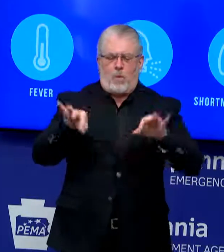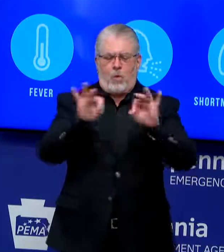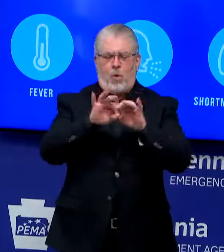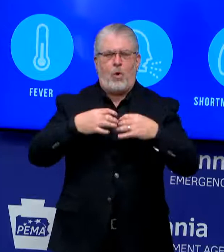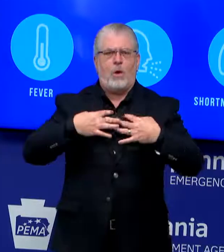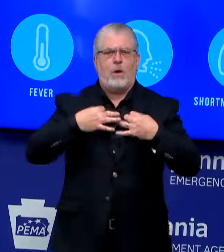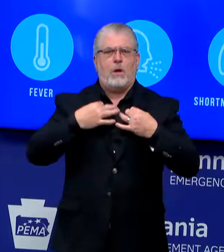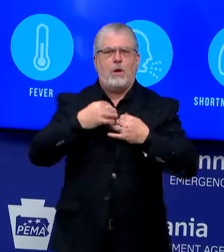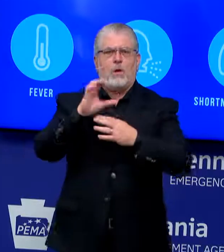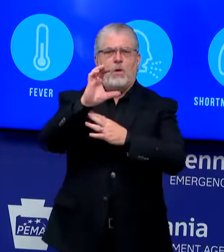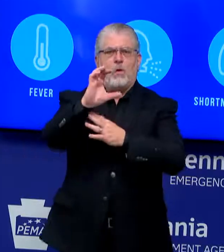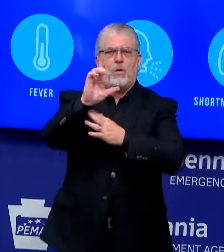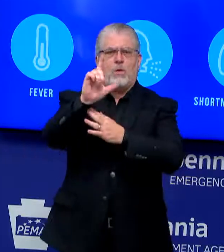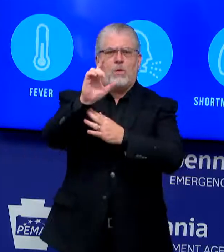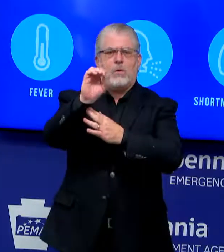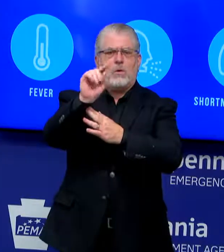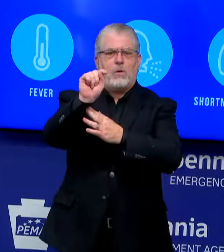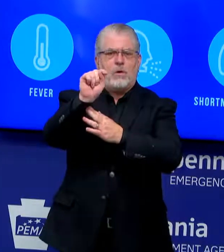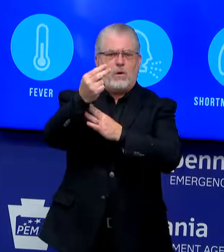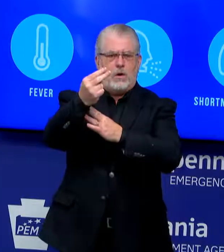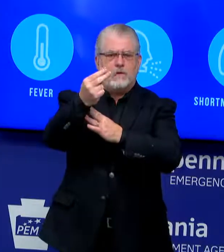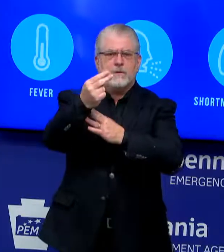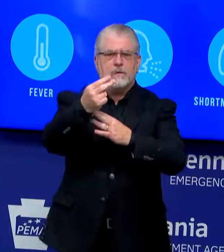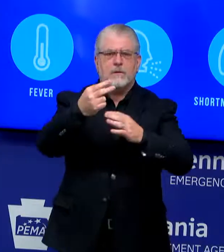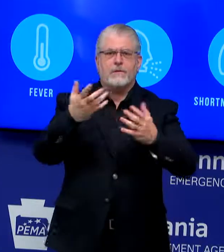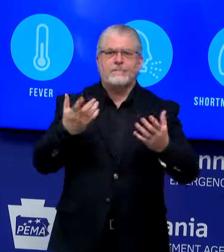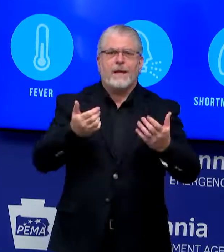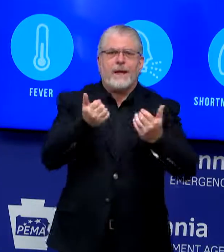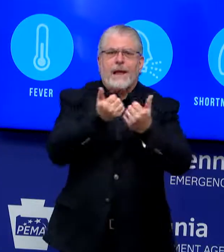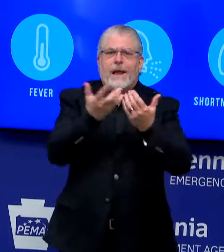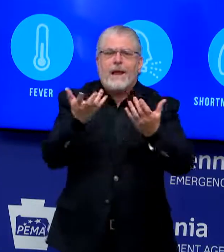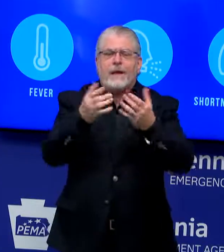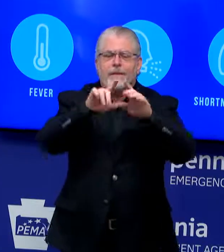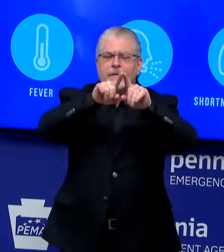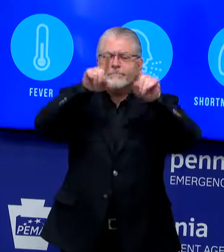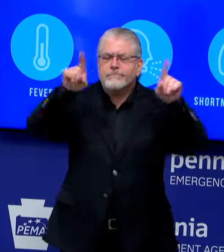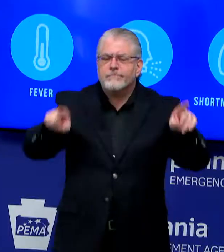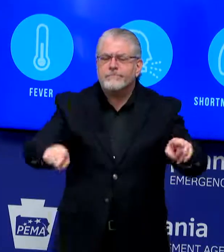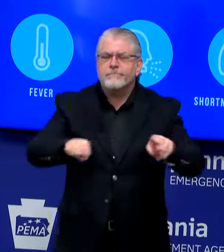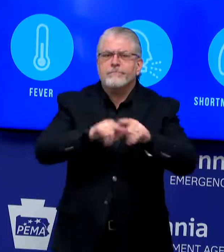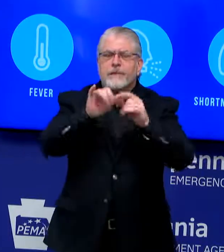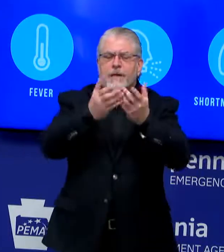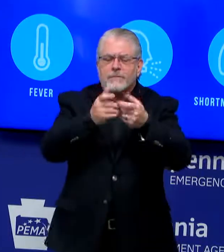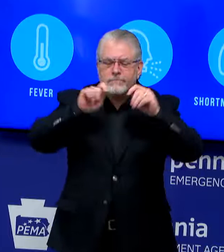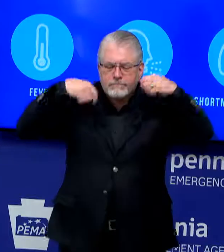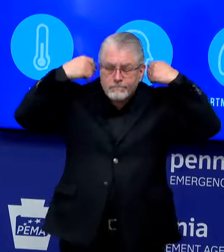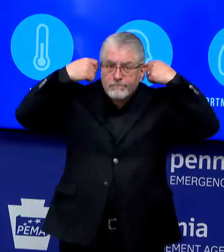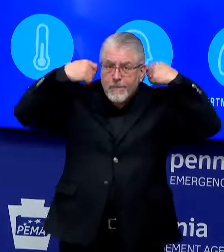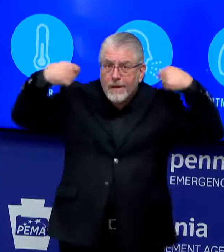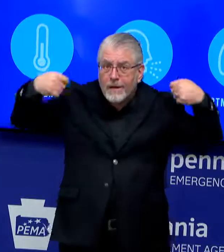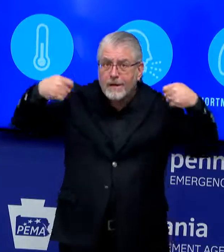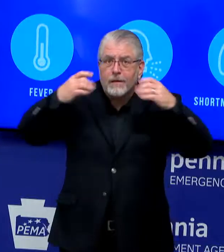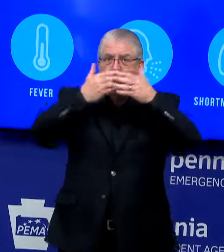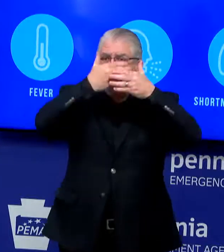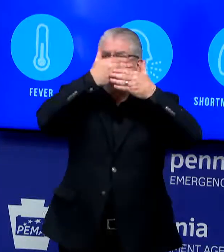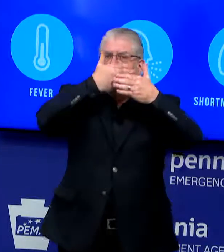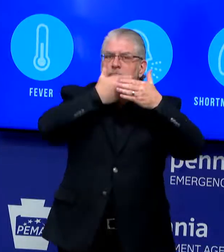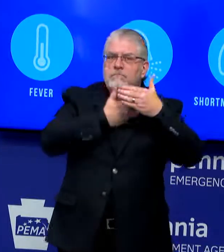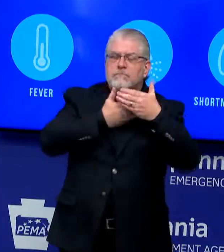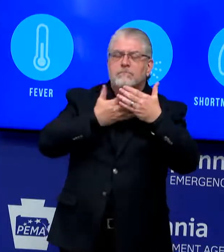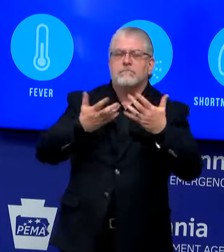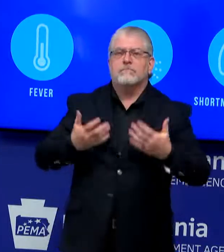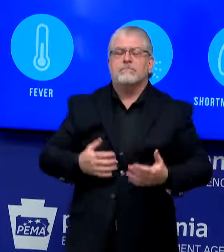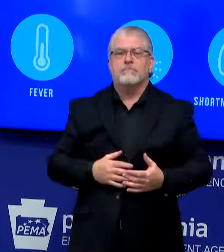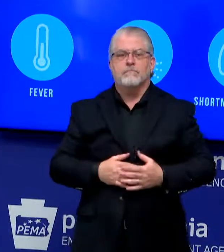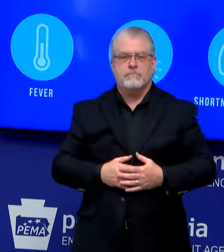a bandana or a scarf are possible to use as well. Governor, the next question is for you. I